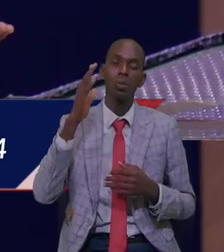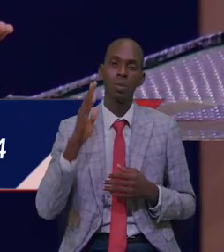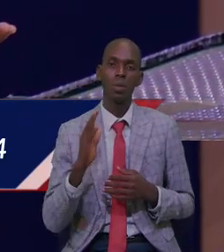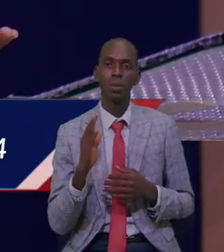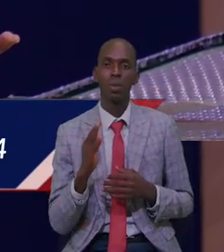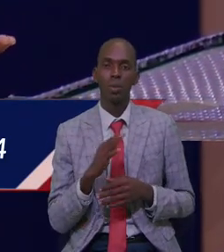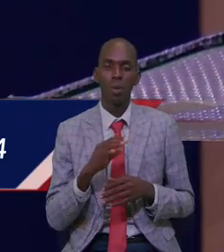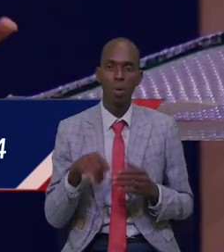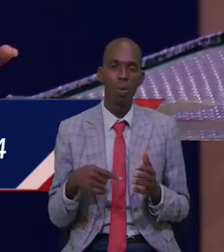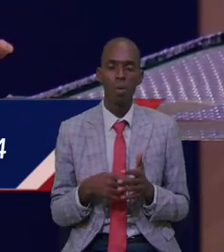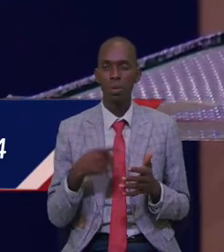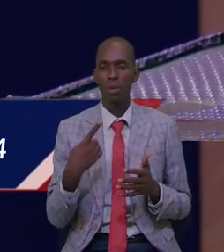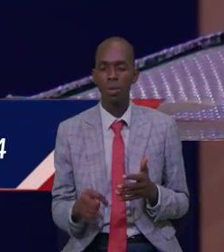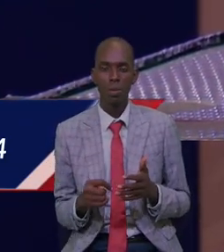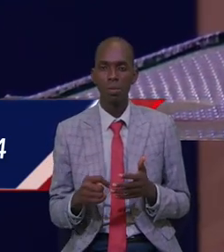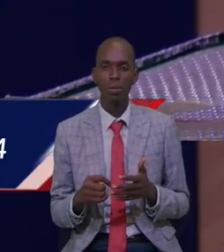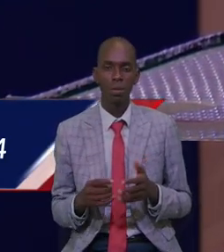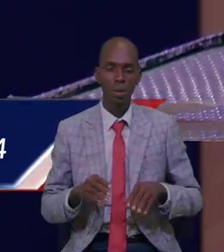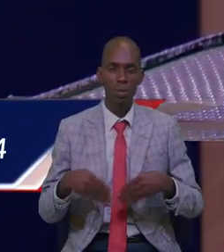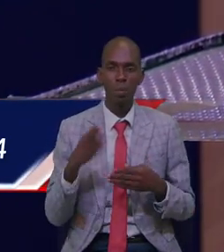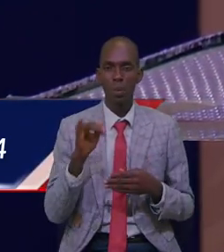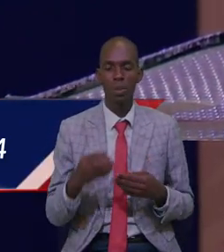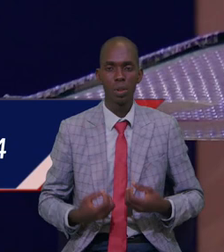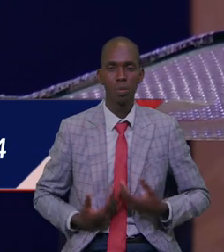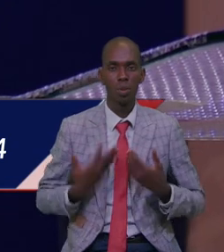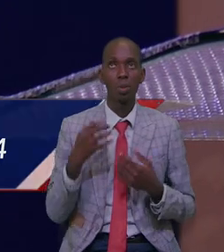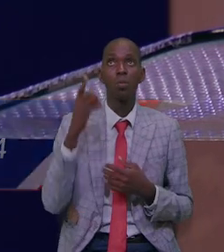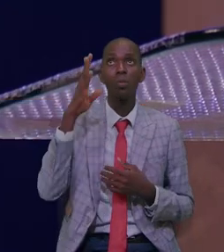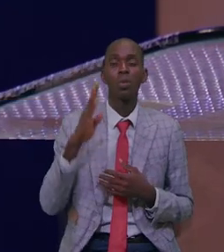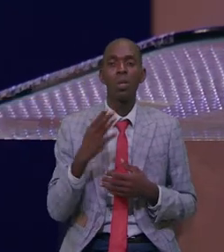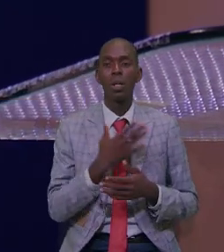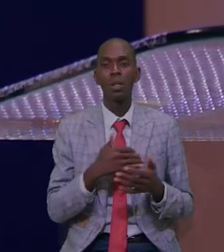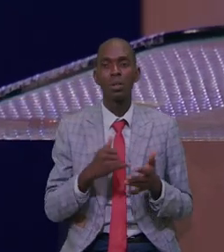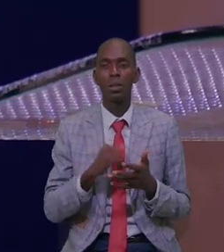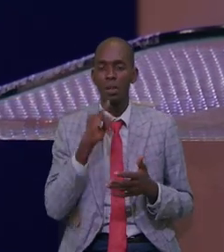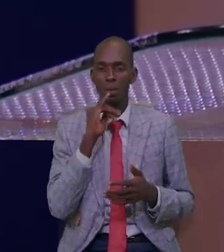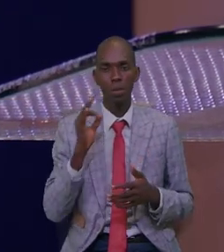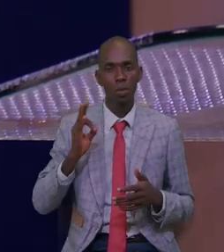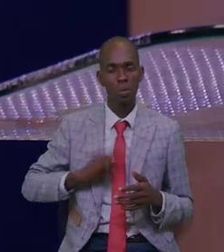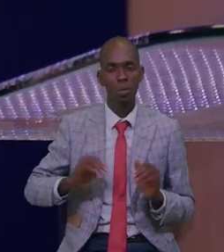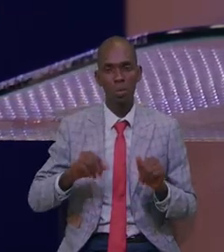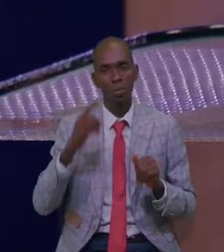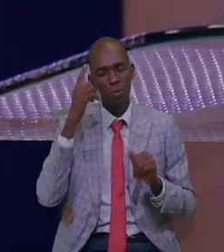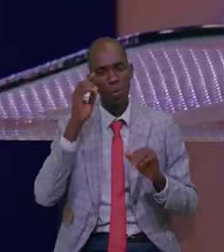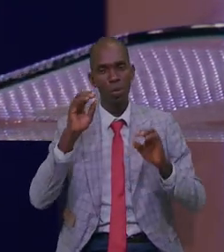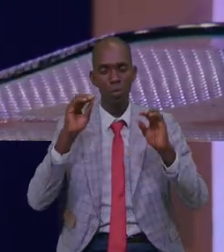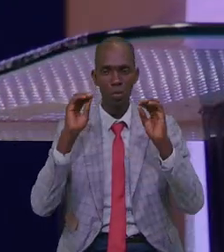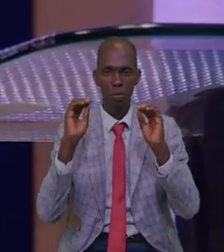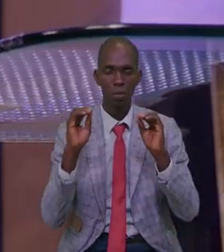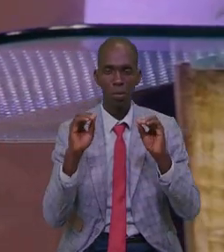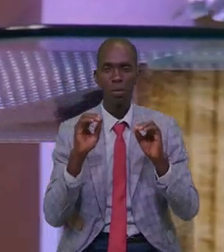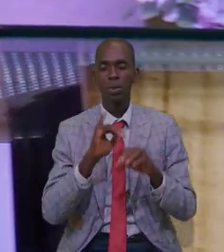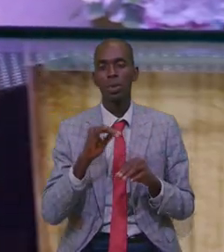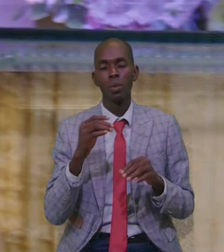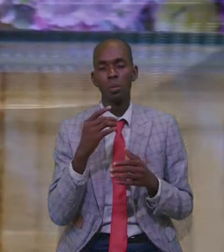given by inspiration of God, and is profitable for doctrine, profitable for reproof,